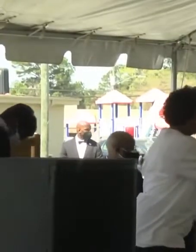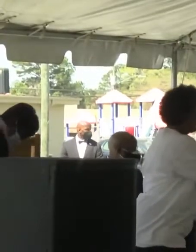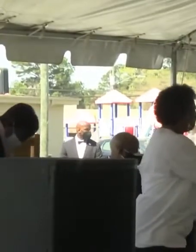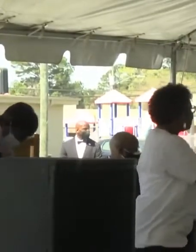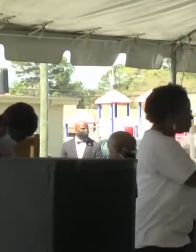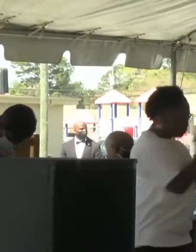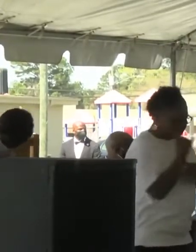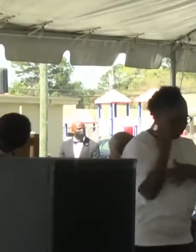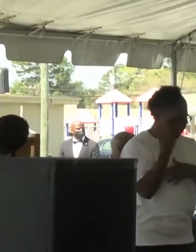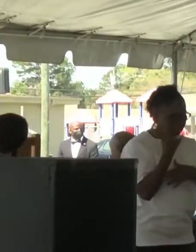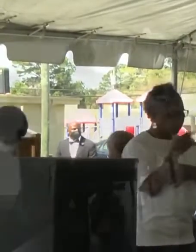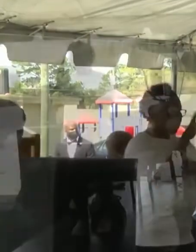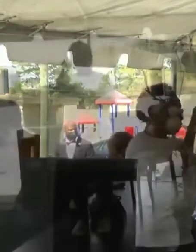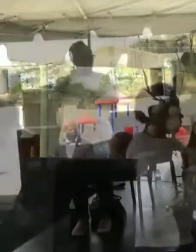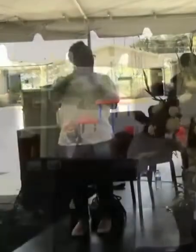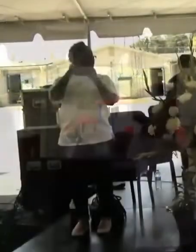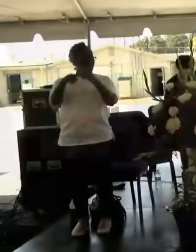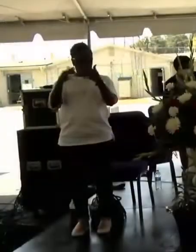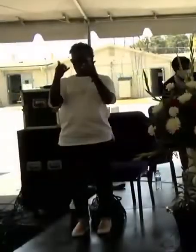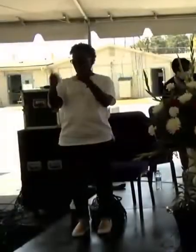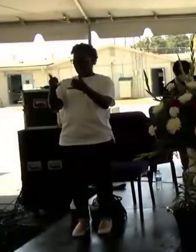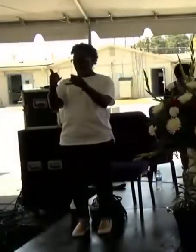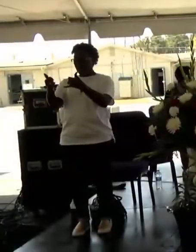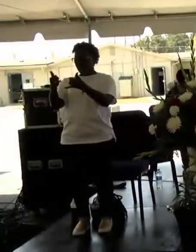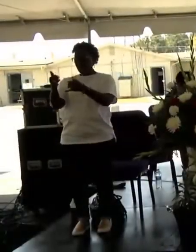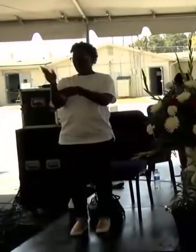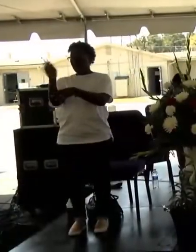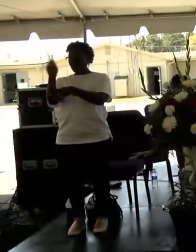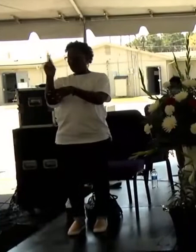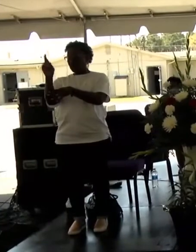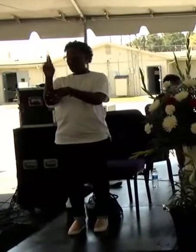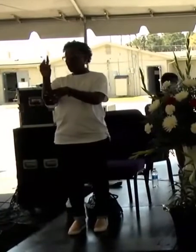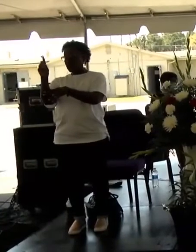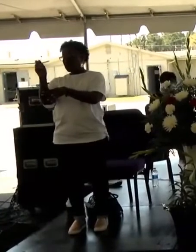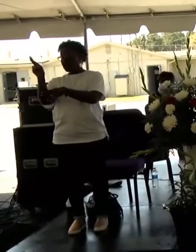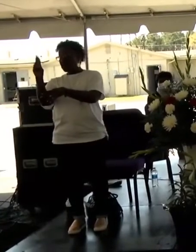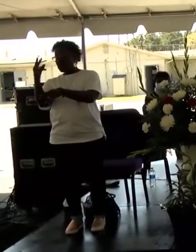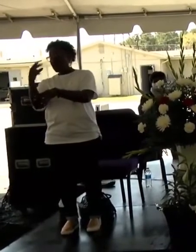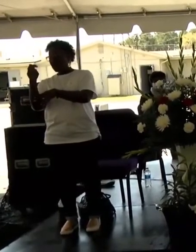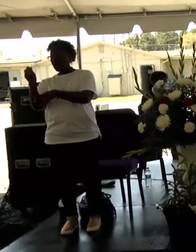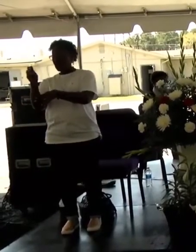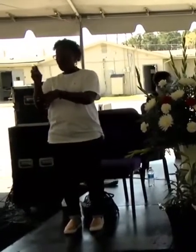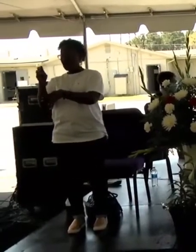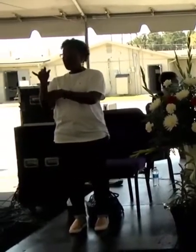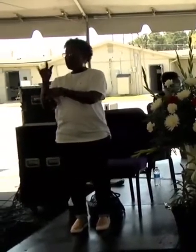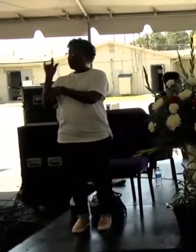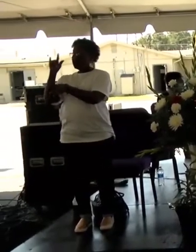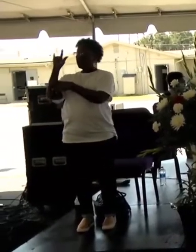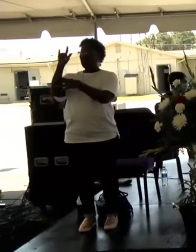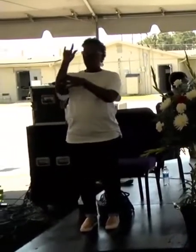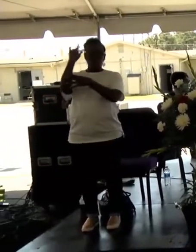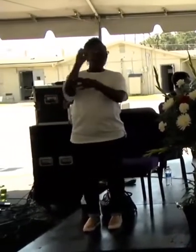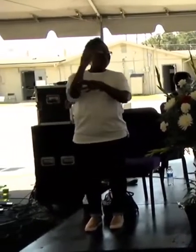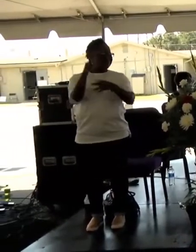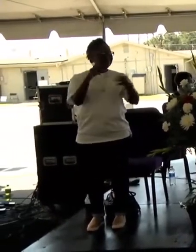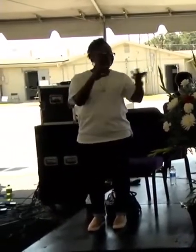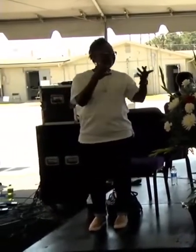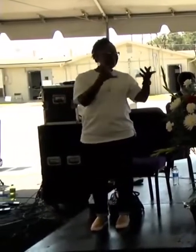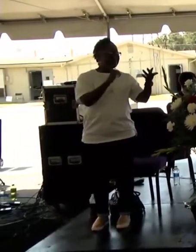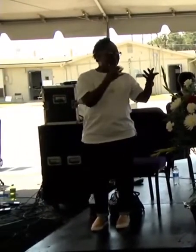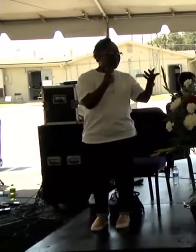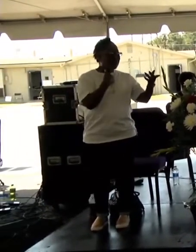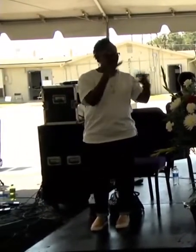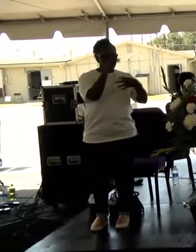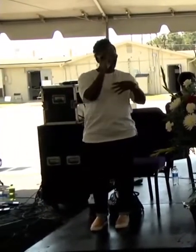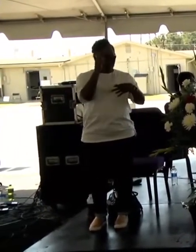Now he has to get to Raleigh-Durham Airport, so you're going to see them sweep him off. So he's not being disrespectful. We